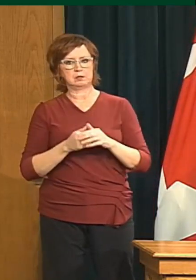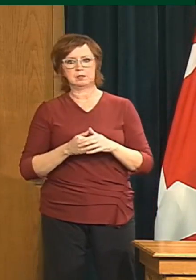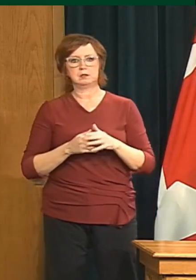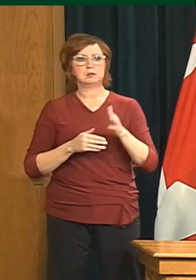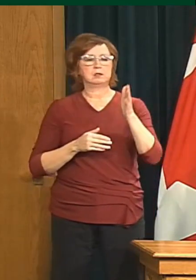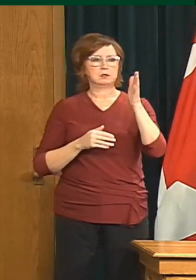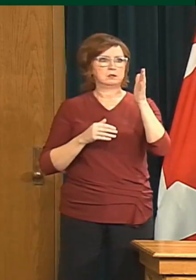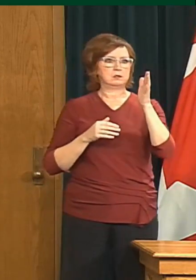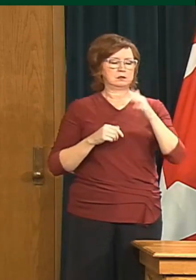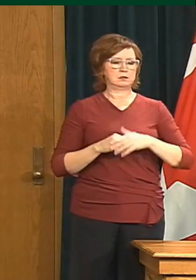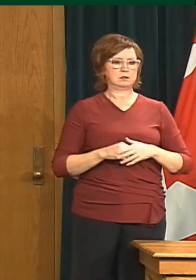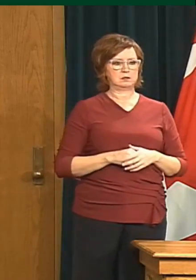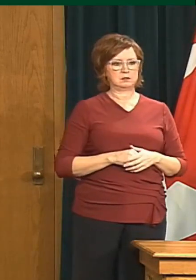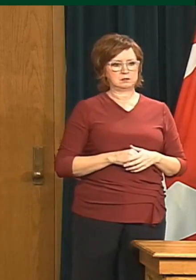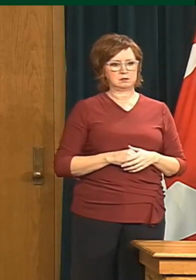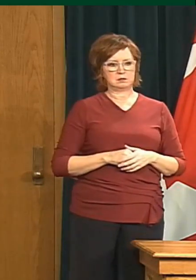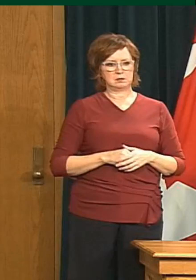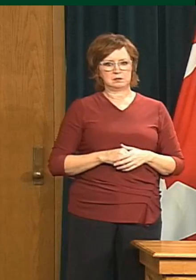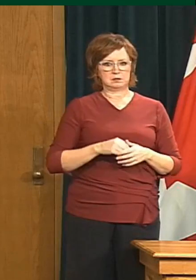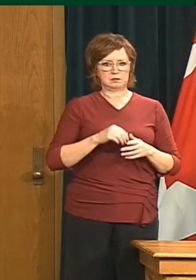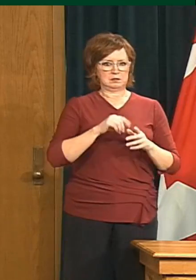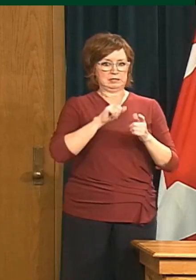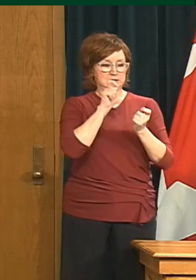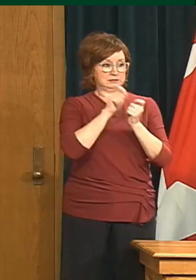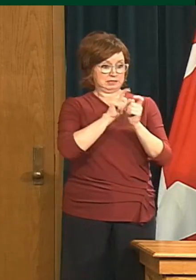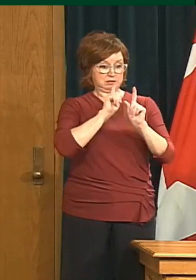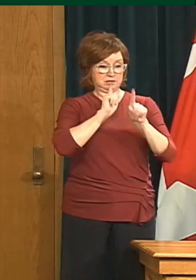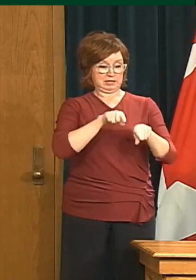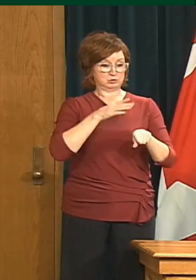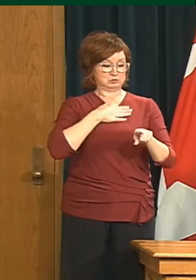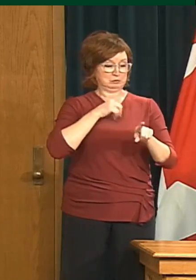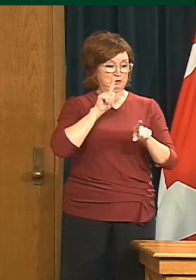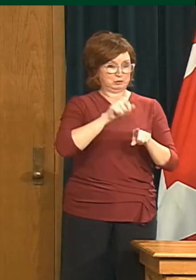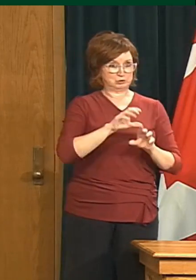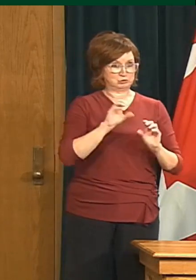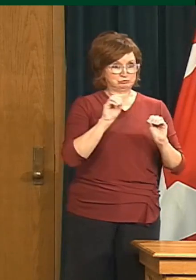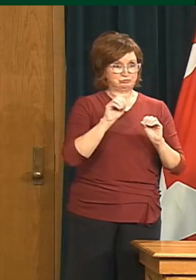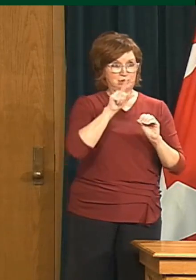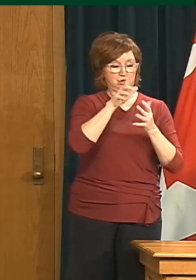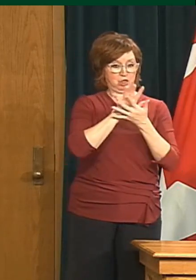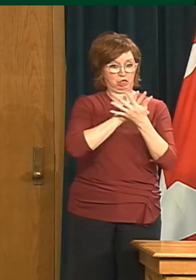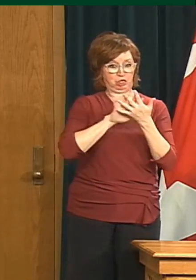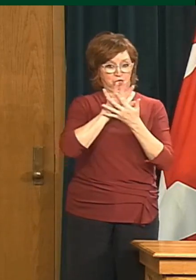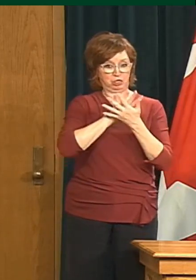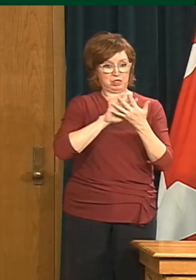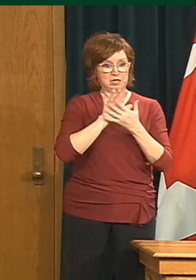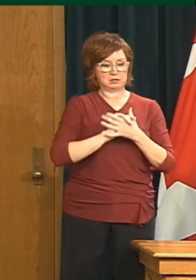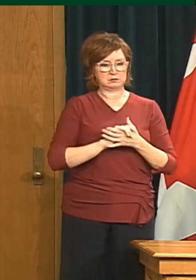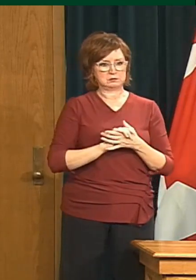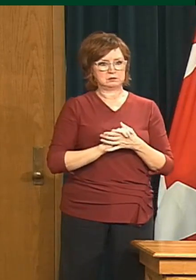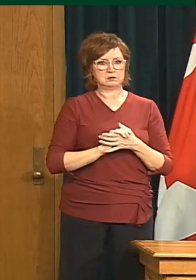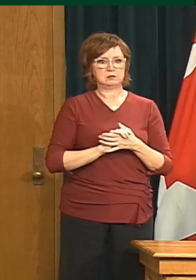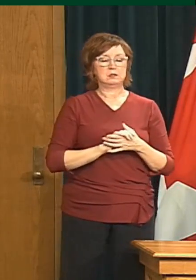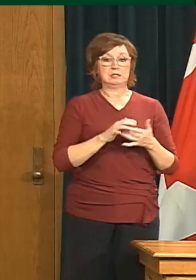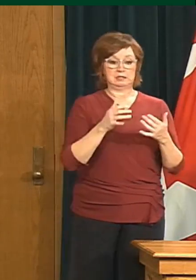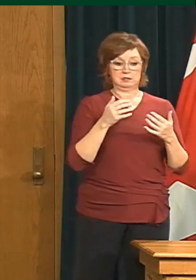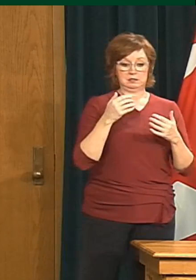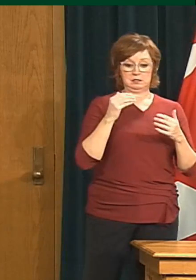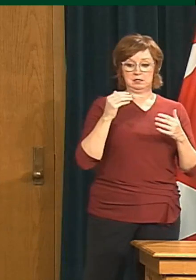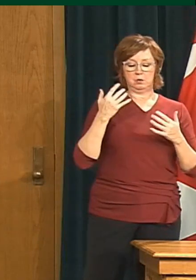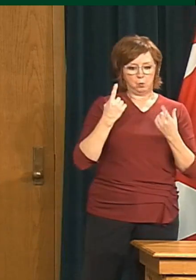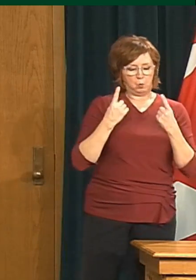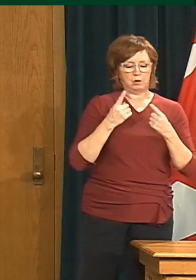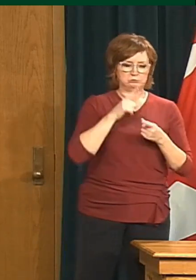Yes, that didn't exactly answer the question about, I mean, you mentioned, yes, that there's less dependence on oil revenue,